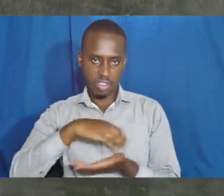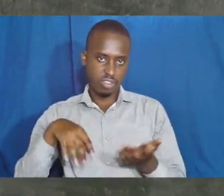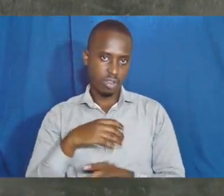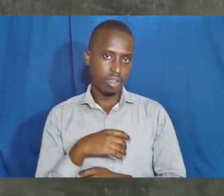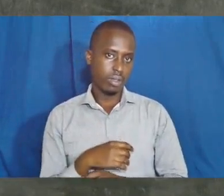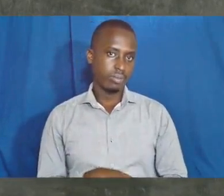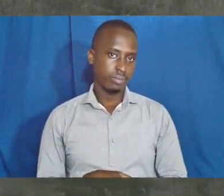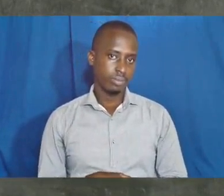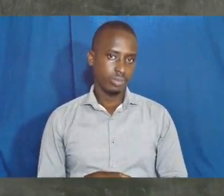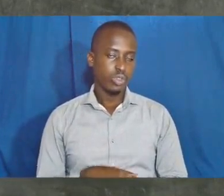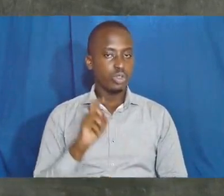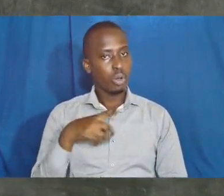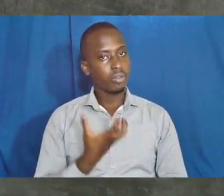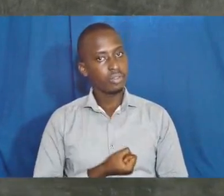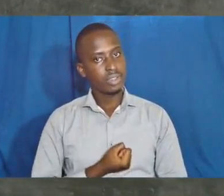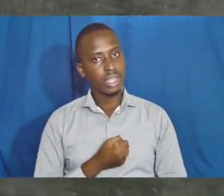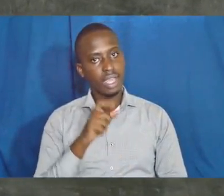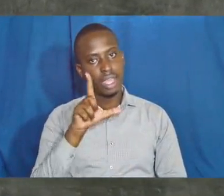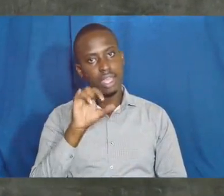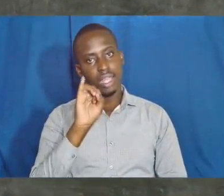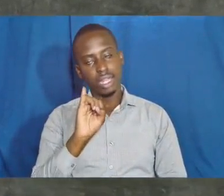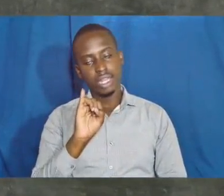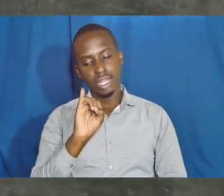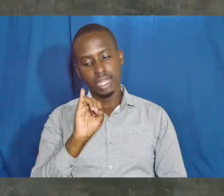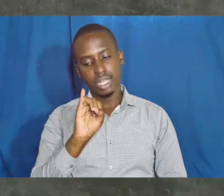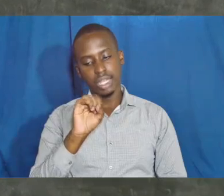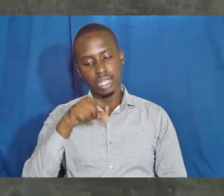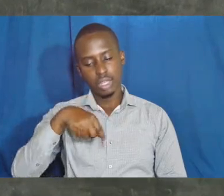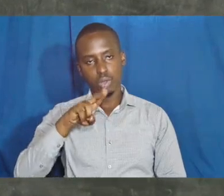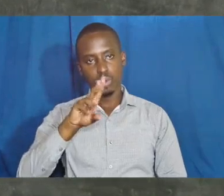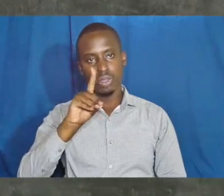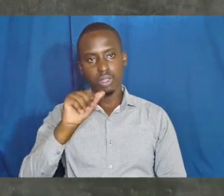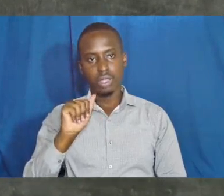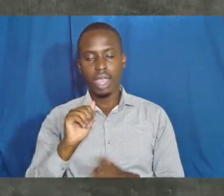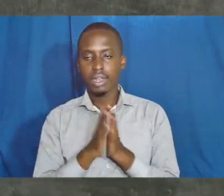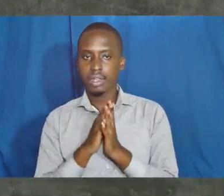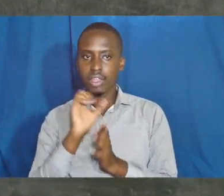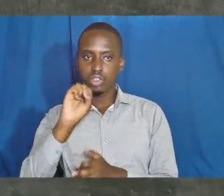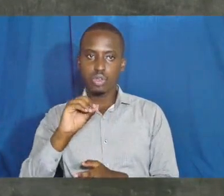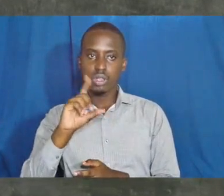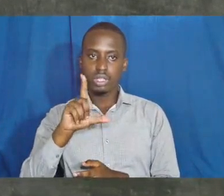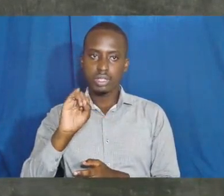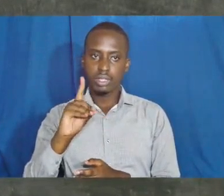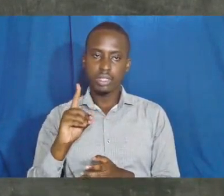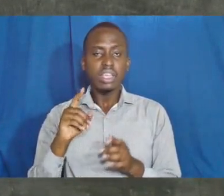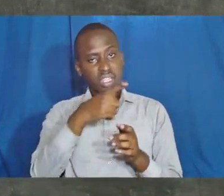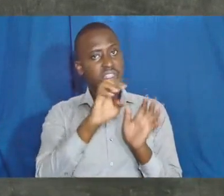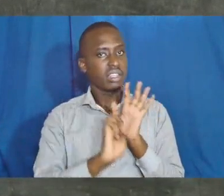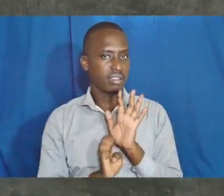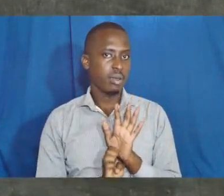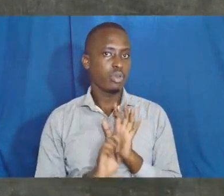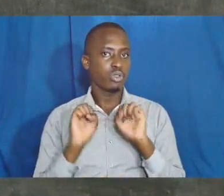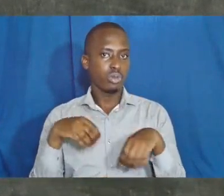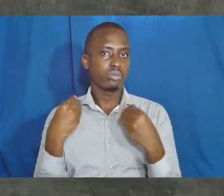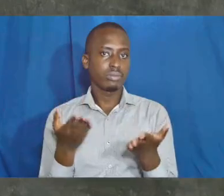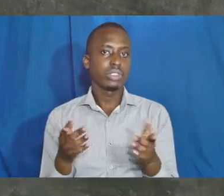have either liquid, solid, and other mix. So those are some of the examples that we are giving which